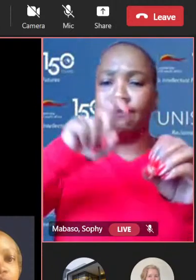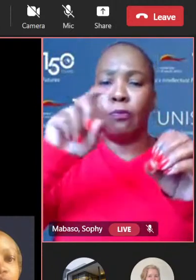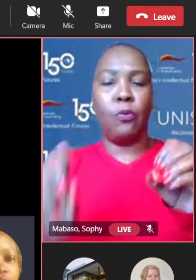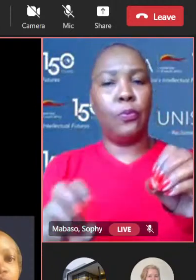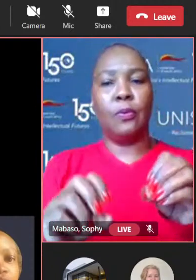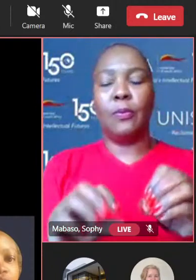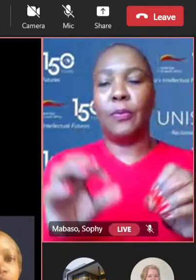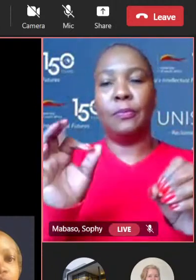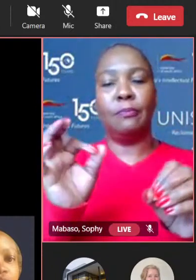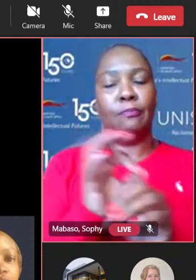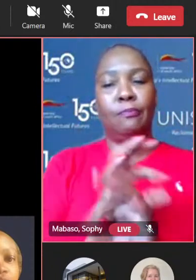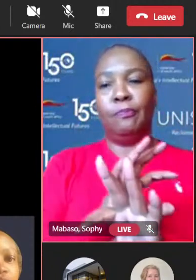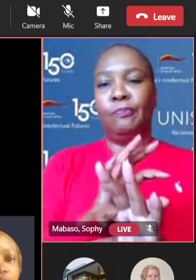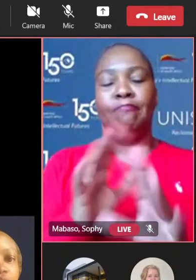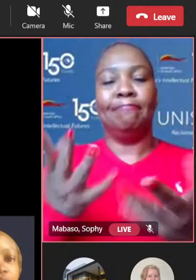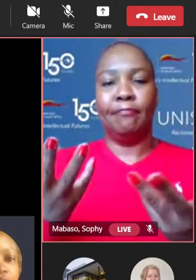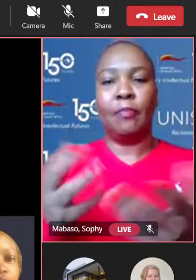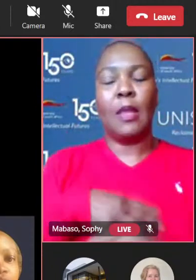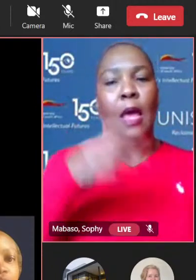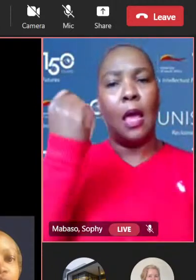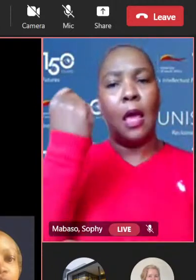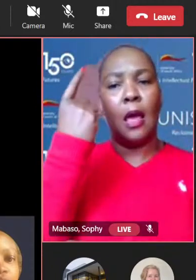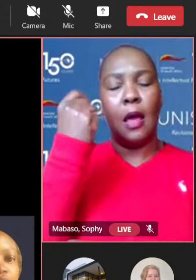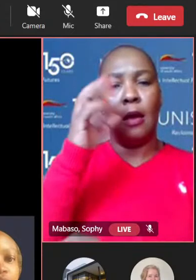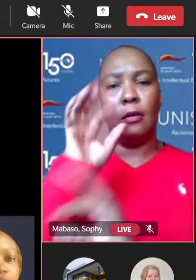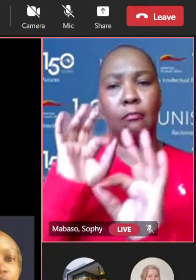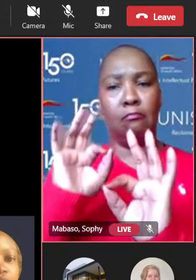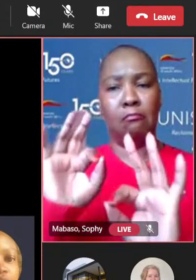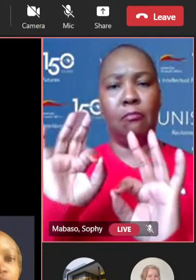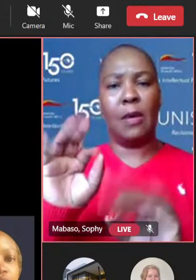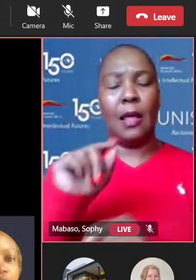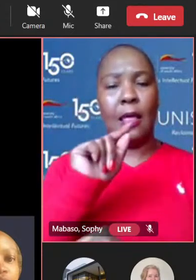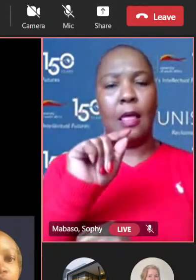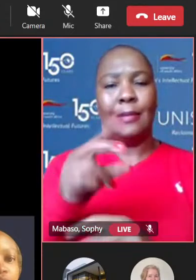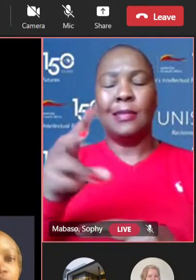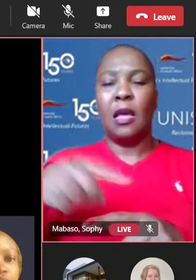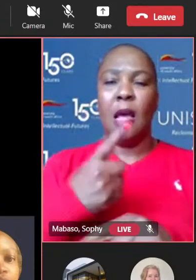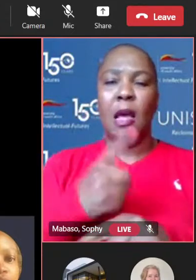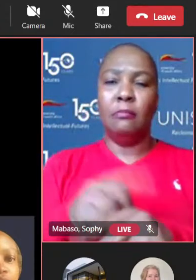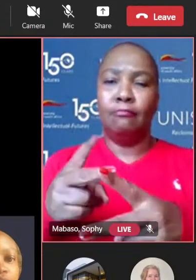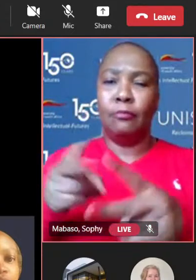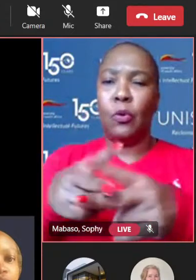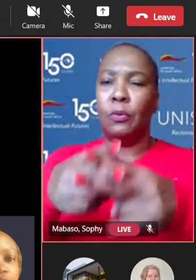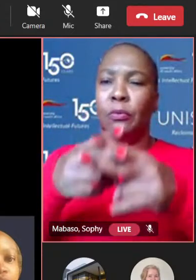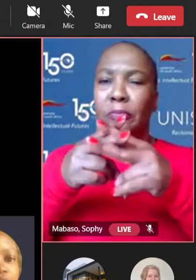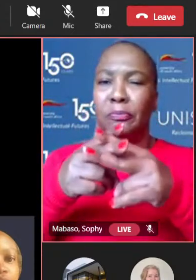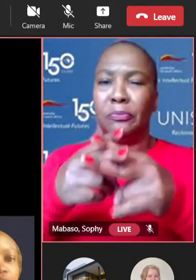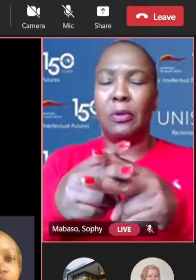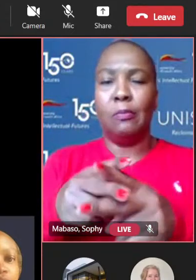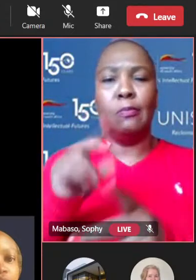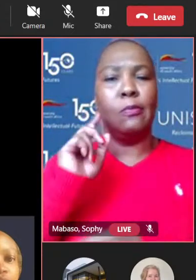end. We understand that it can be very difficult. It can be lonely.